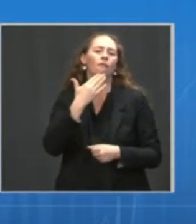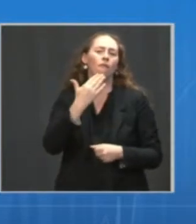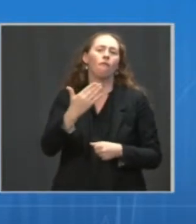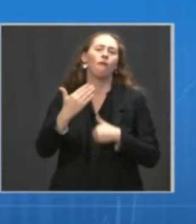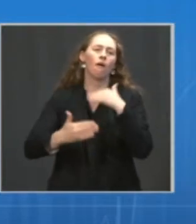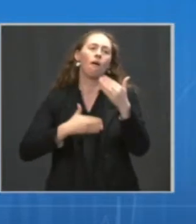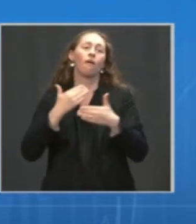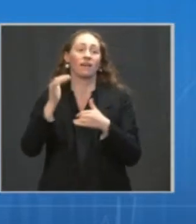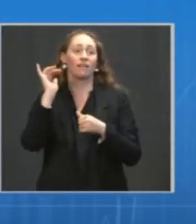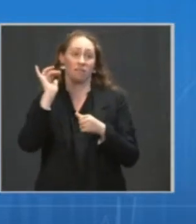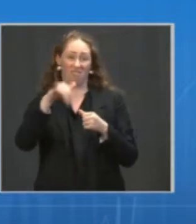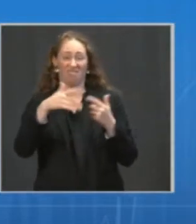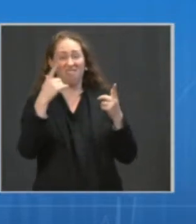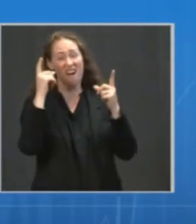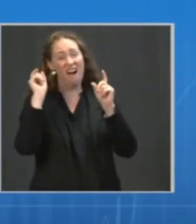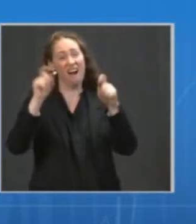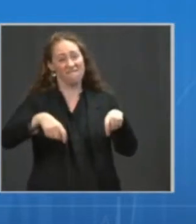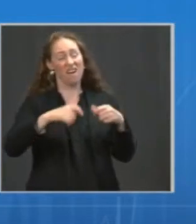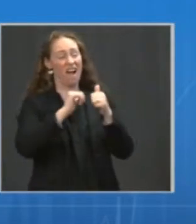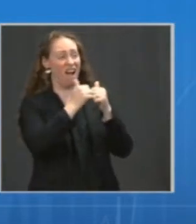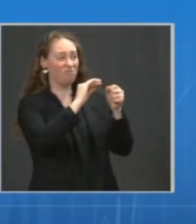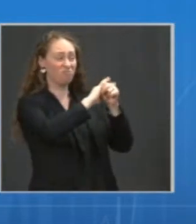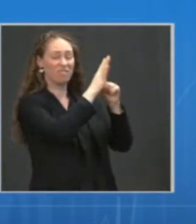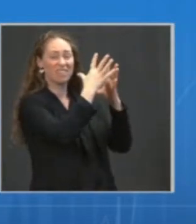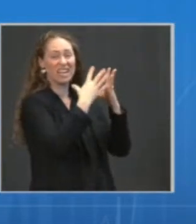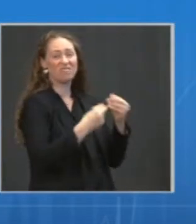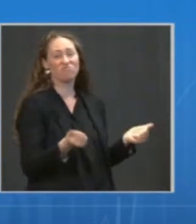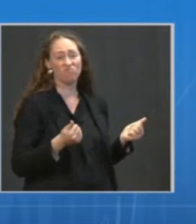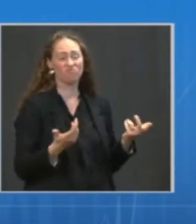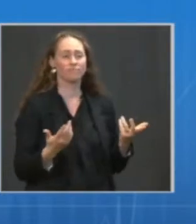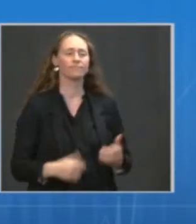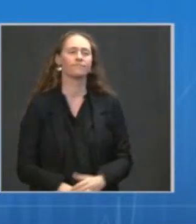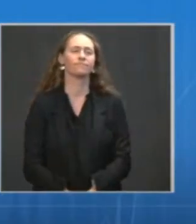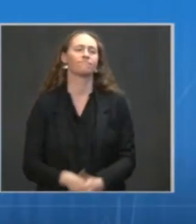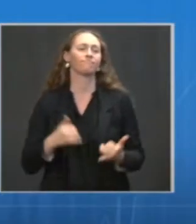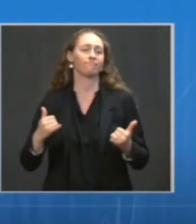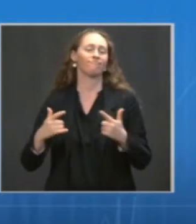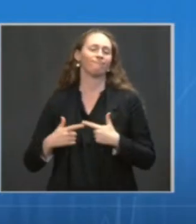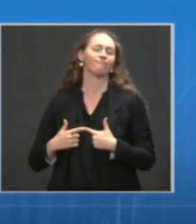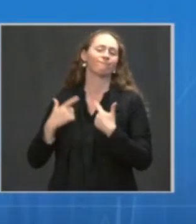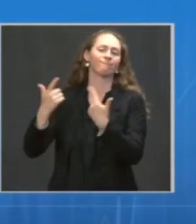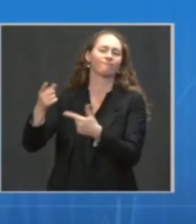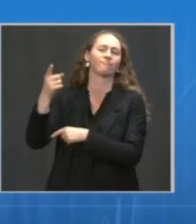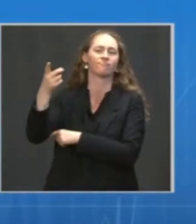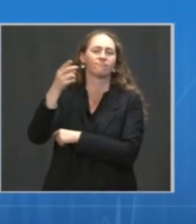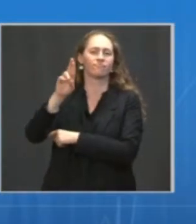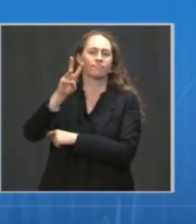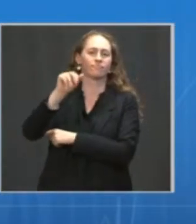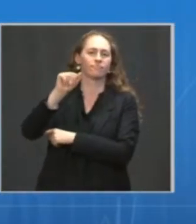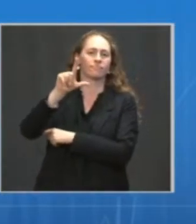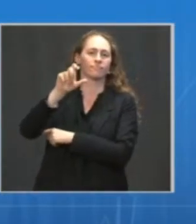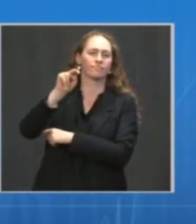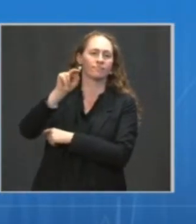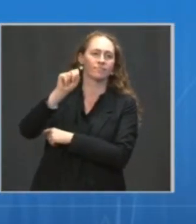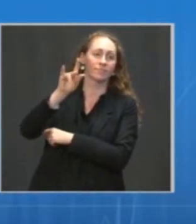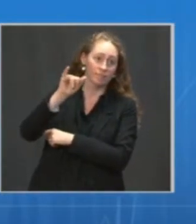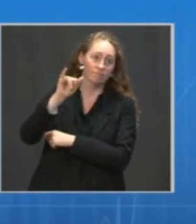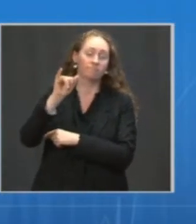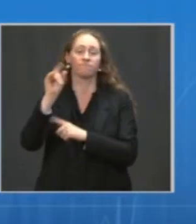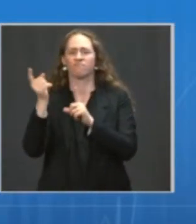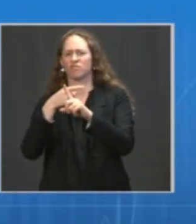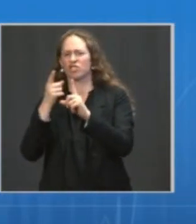this pandemic. Right. With that, let me turn it over to Dr. Walensky and Dr. Fauci. Here we go. Dr. Walensky first. This is